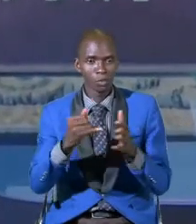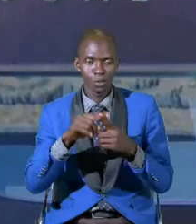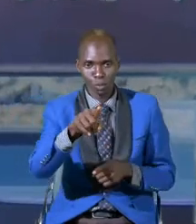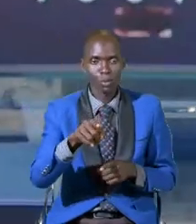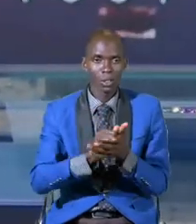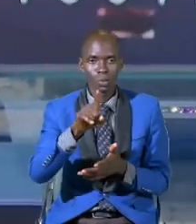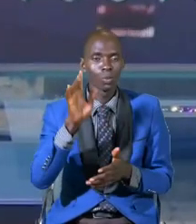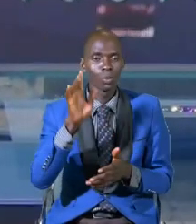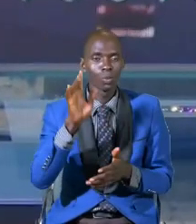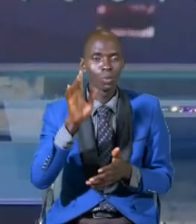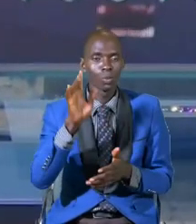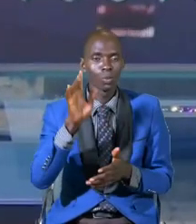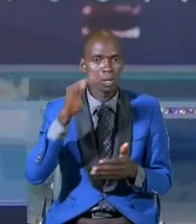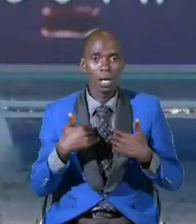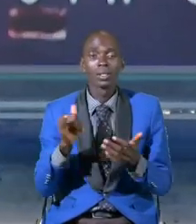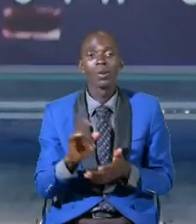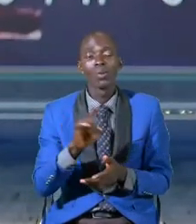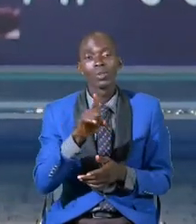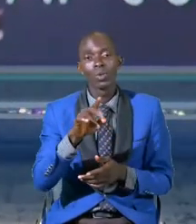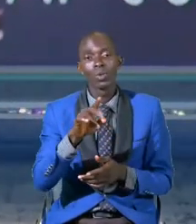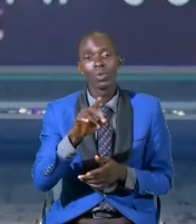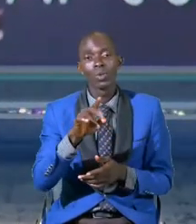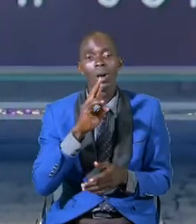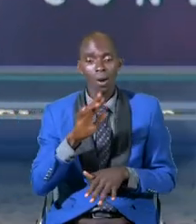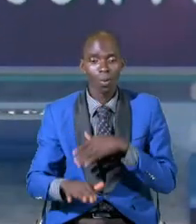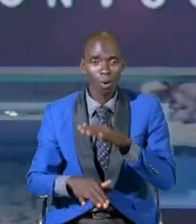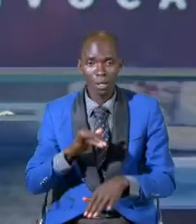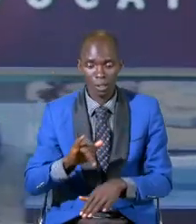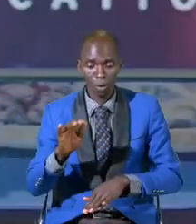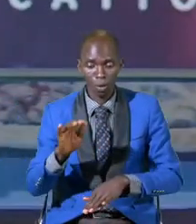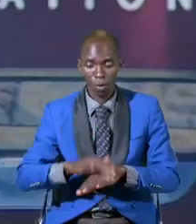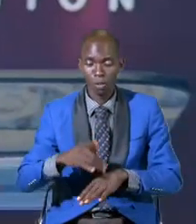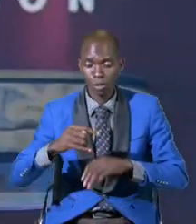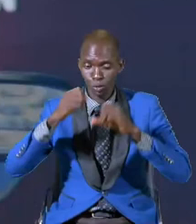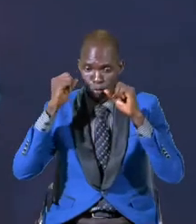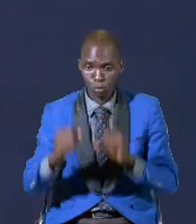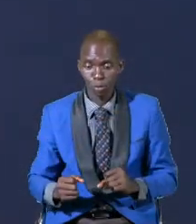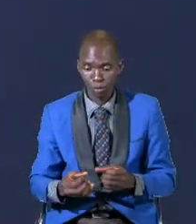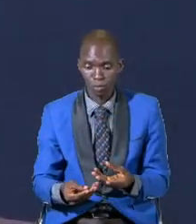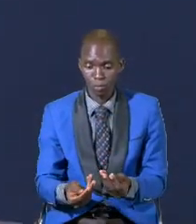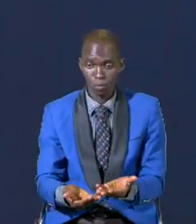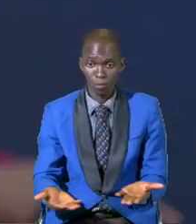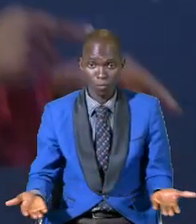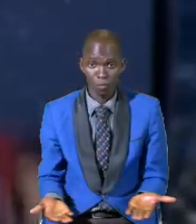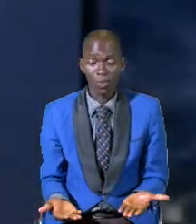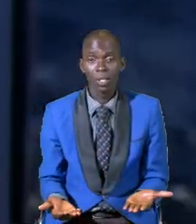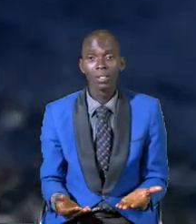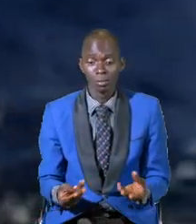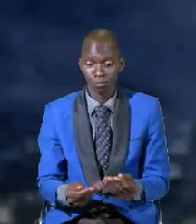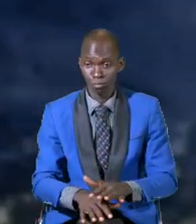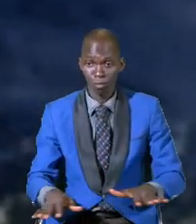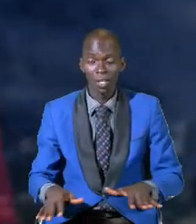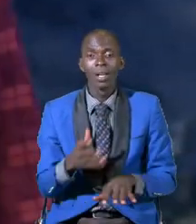That when you are walking and it is solid ground now, but then you come to a place that will sink